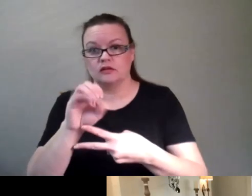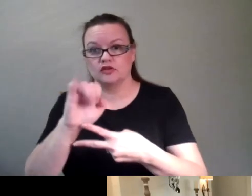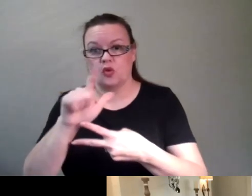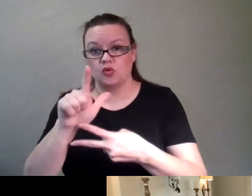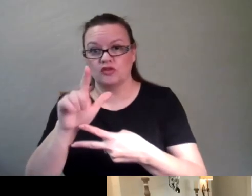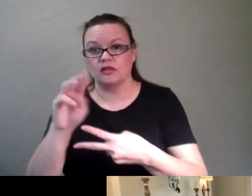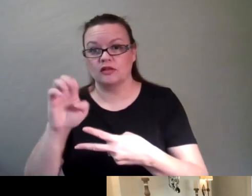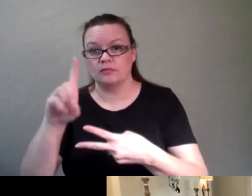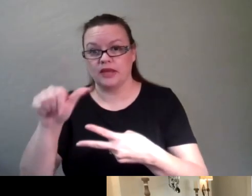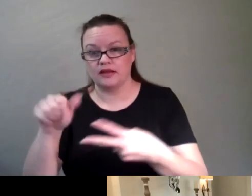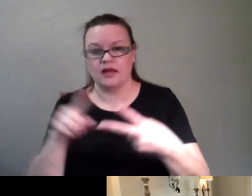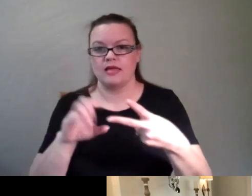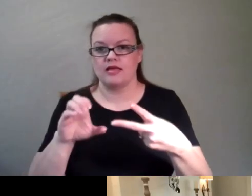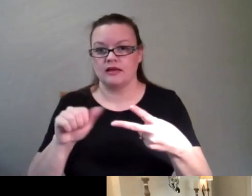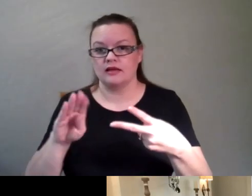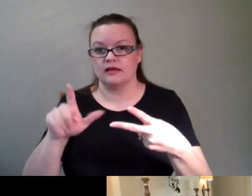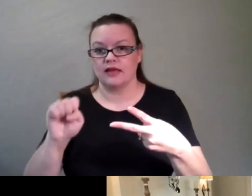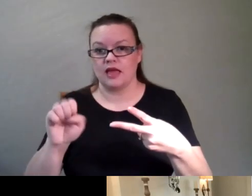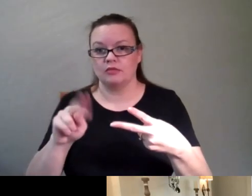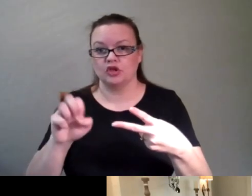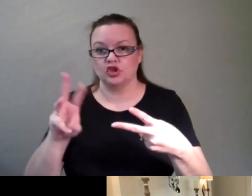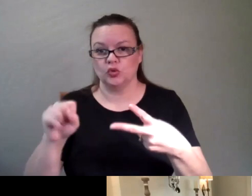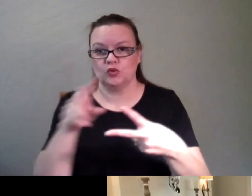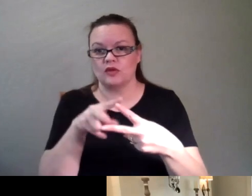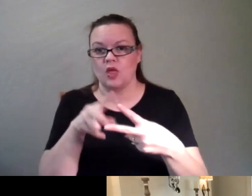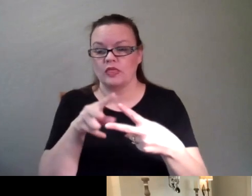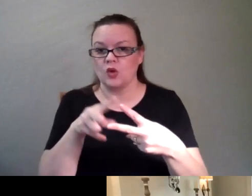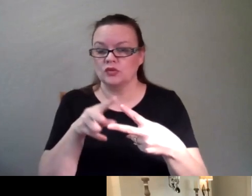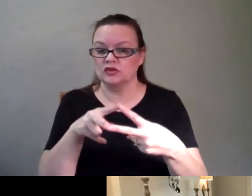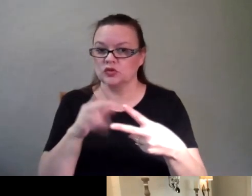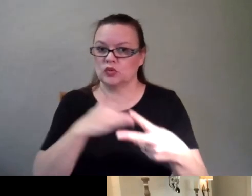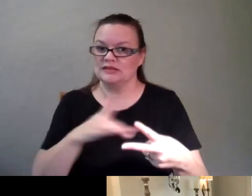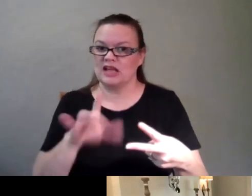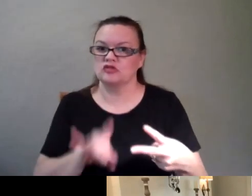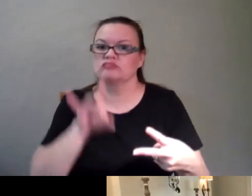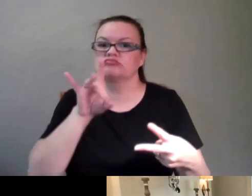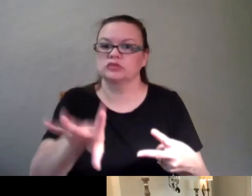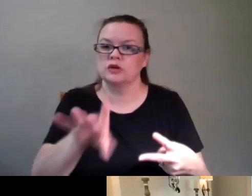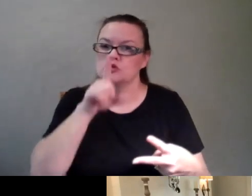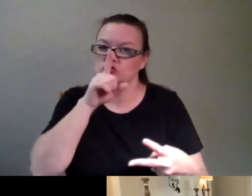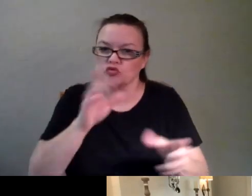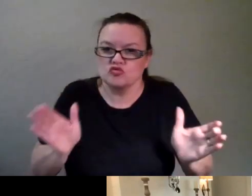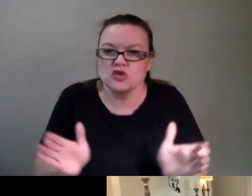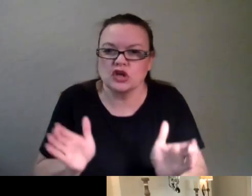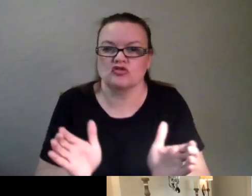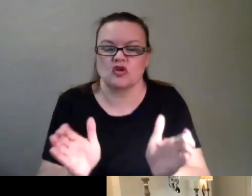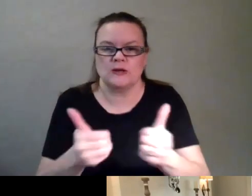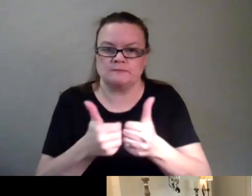as Ed mentioned earlier in his remarks, really incentivize division, polarization. They're trying to